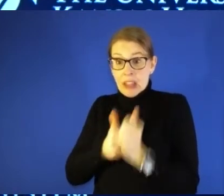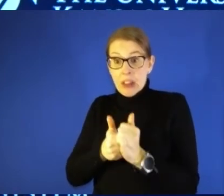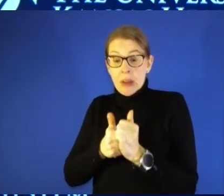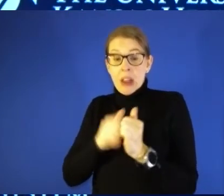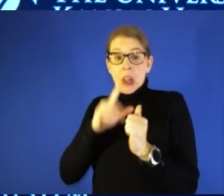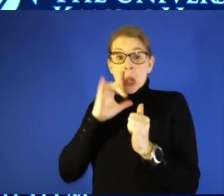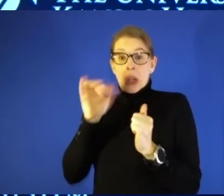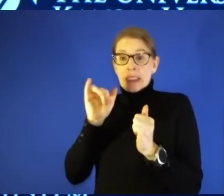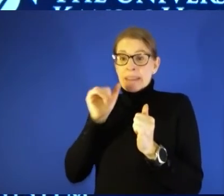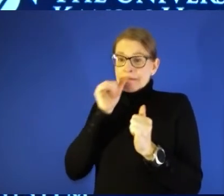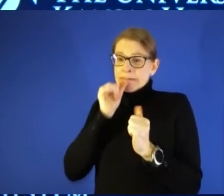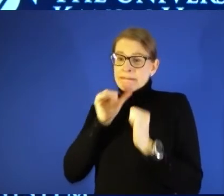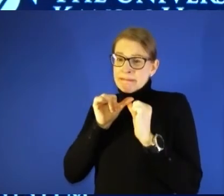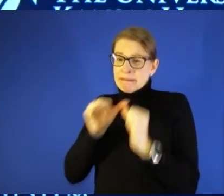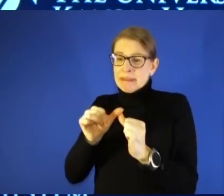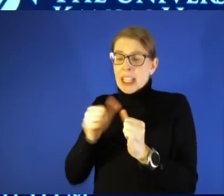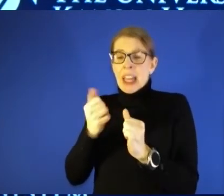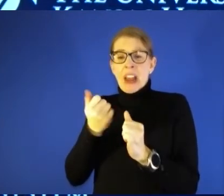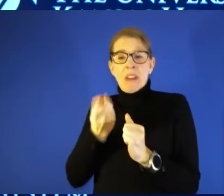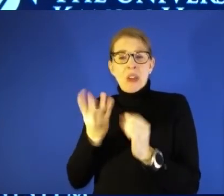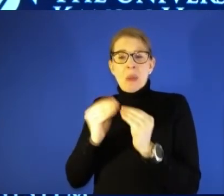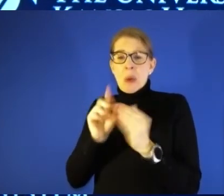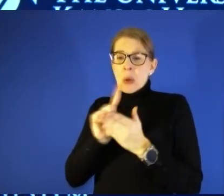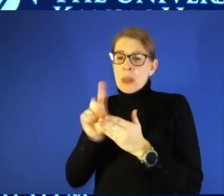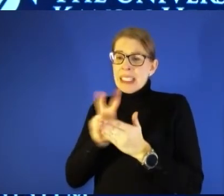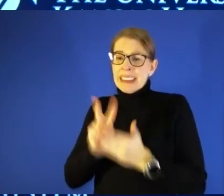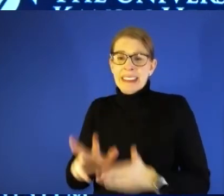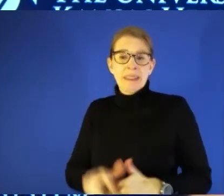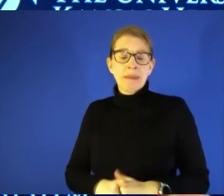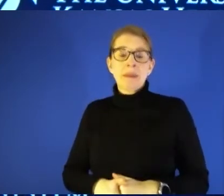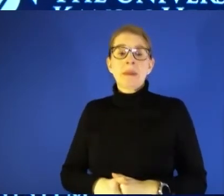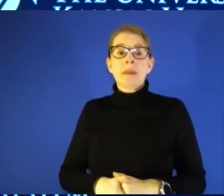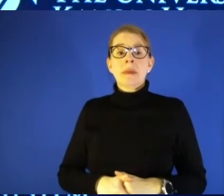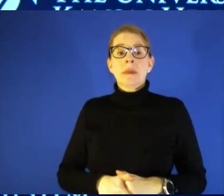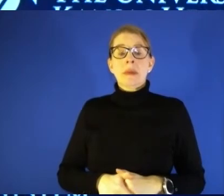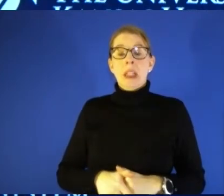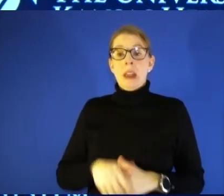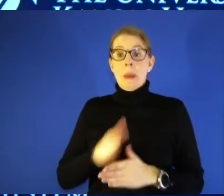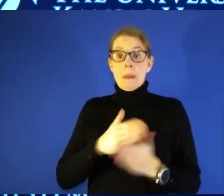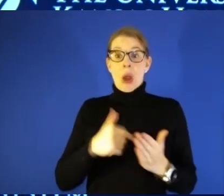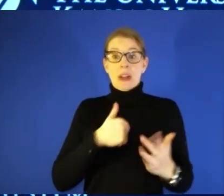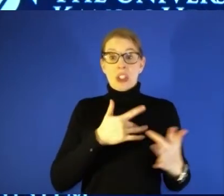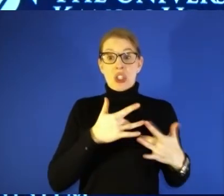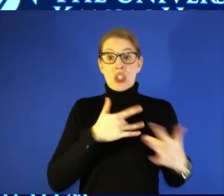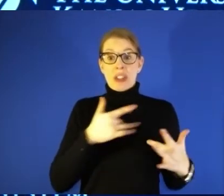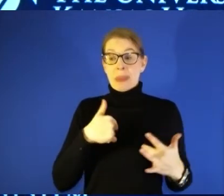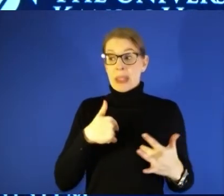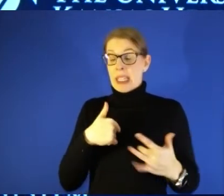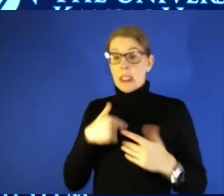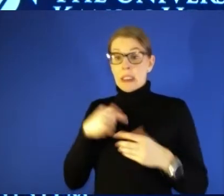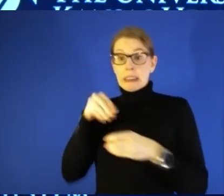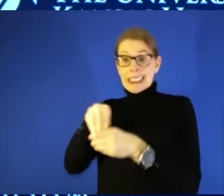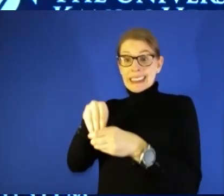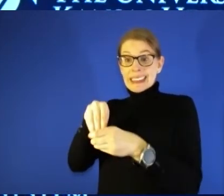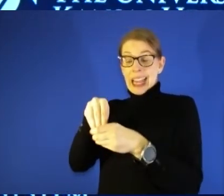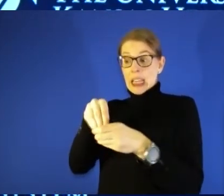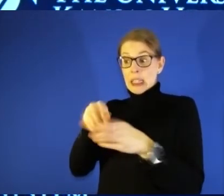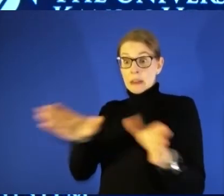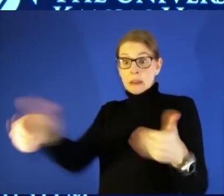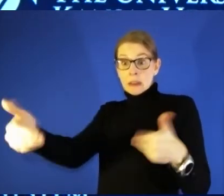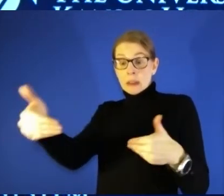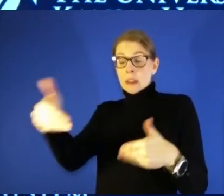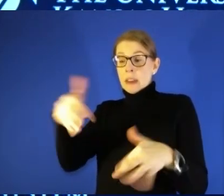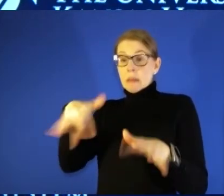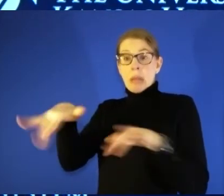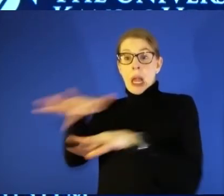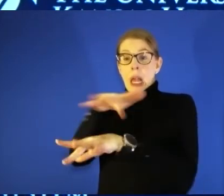to hang in there for a little bit longer. The part that kind of concerns me is what you just said, avoid going to those indoor crowded venues right now or